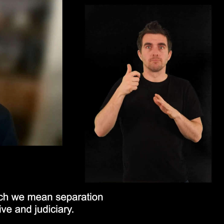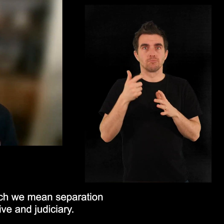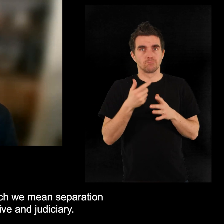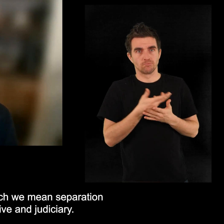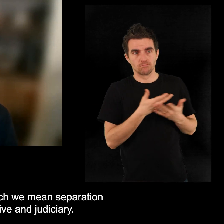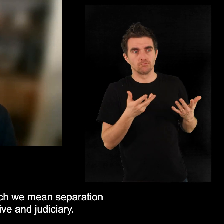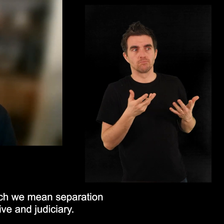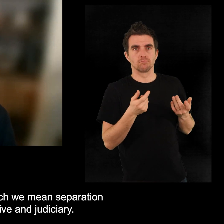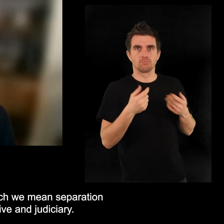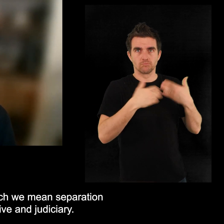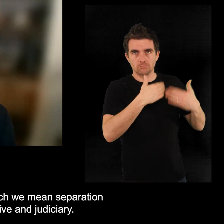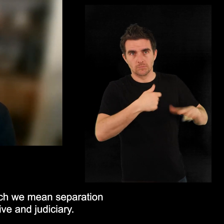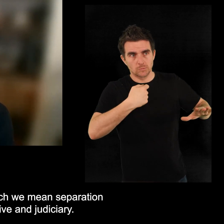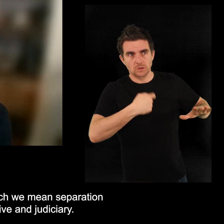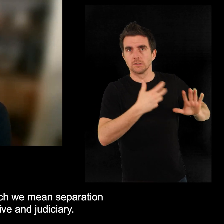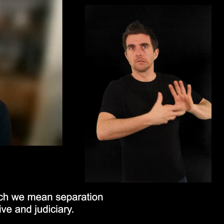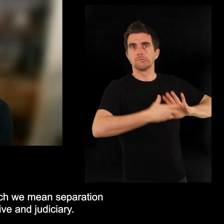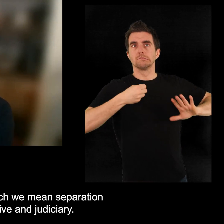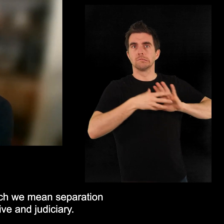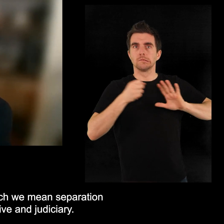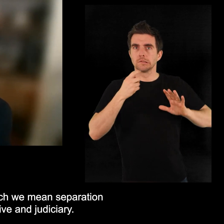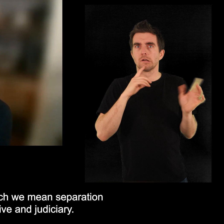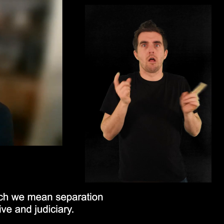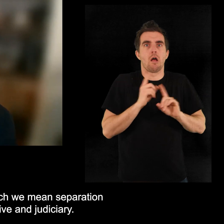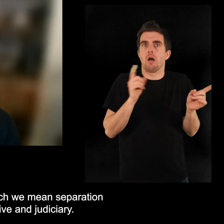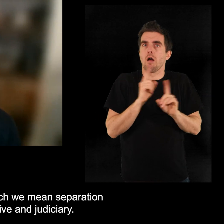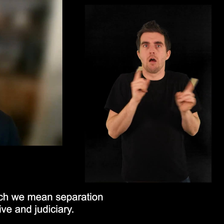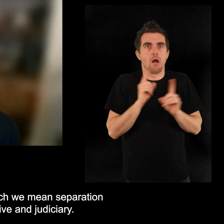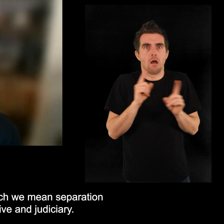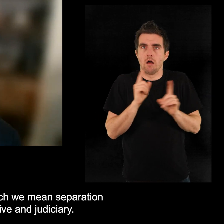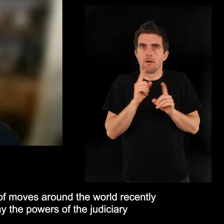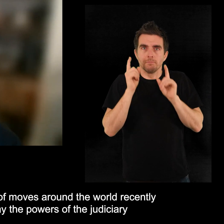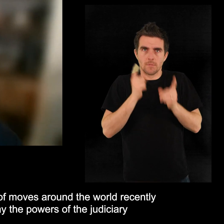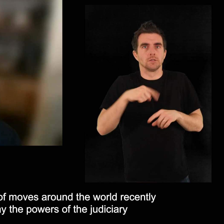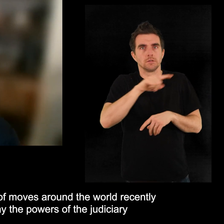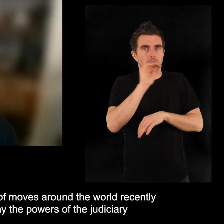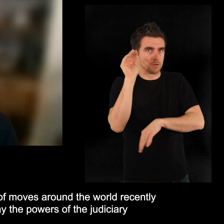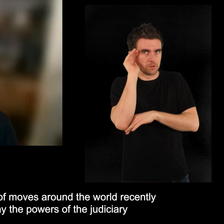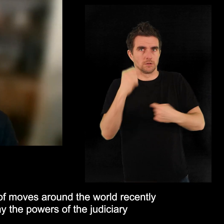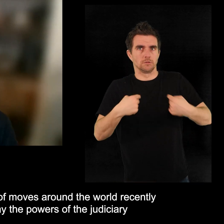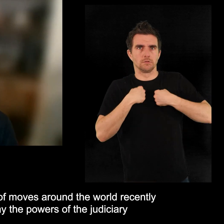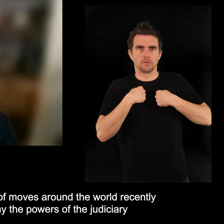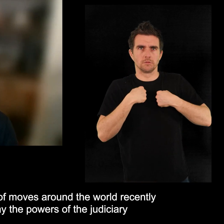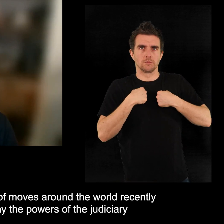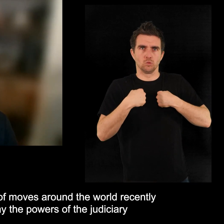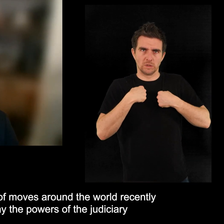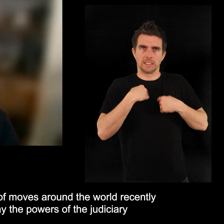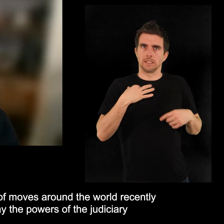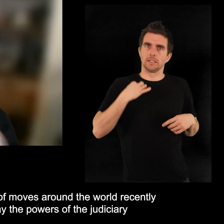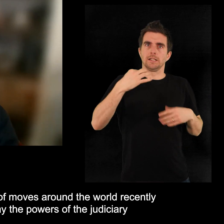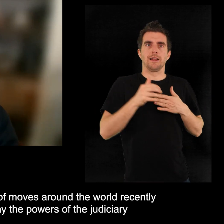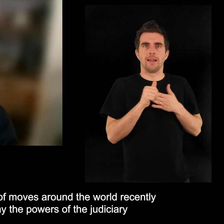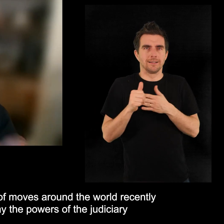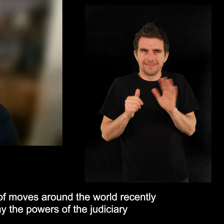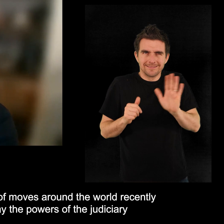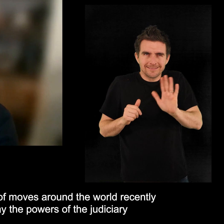separation of the legislature, the executive and the judiciary, And there have been a number of moves around the world recently for